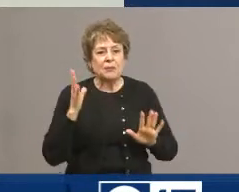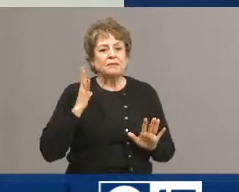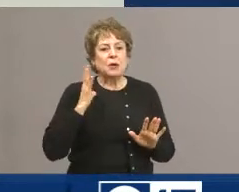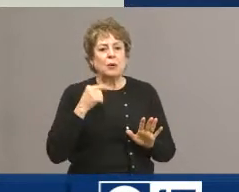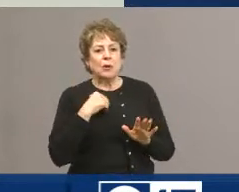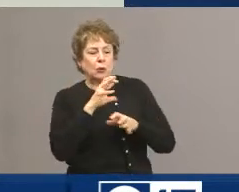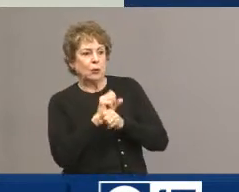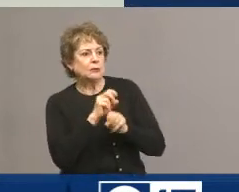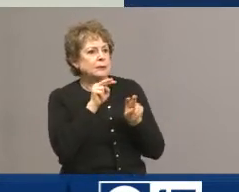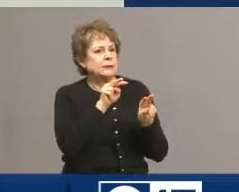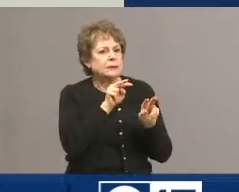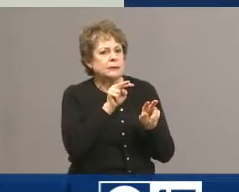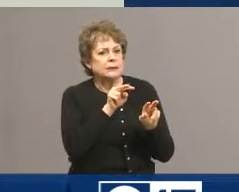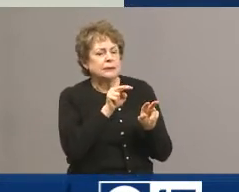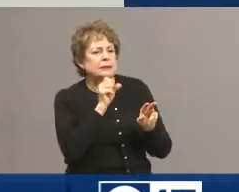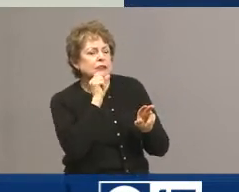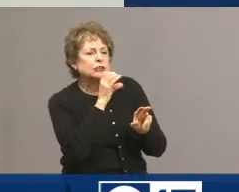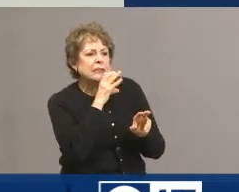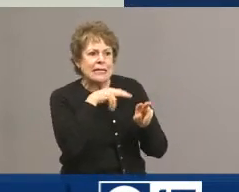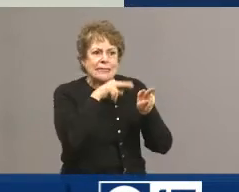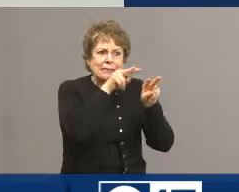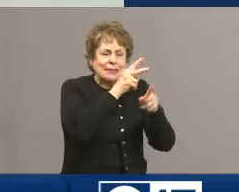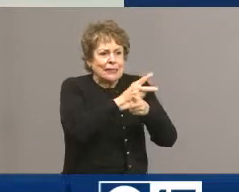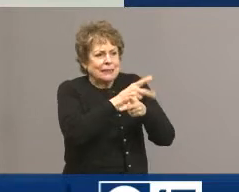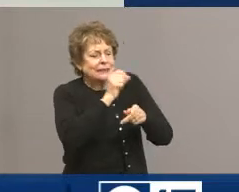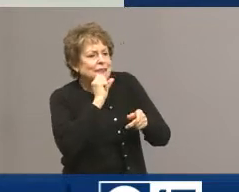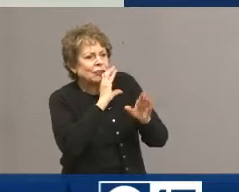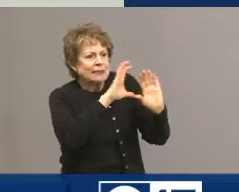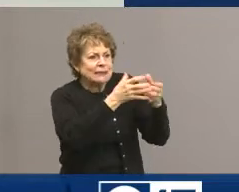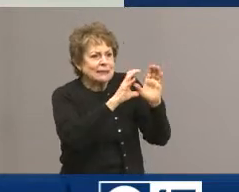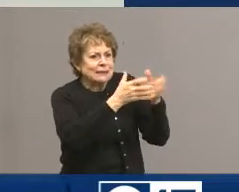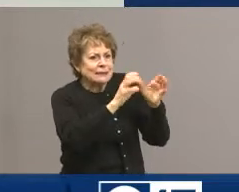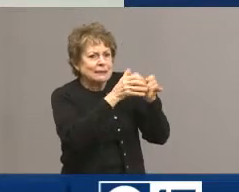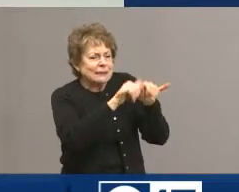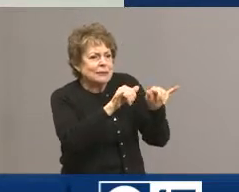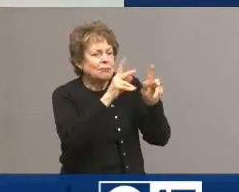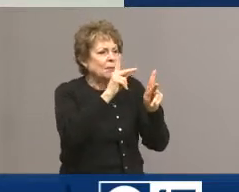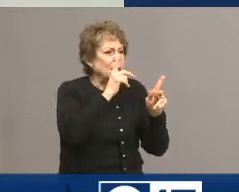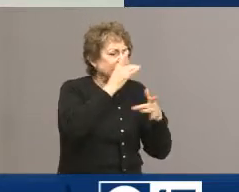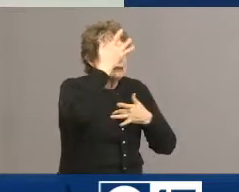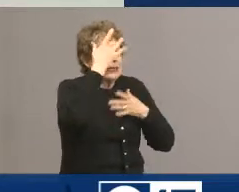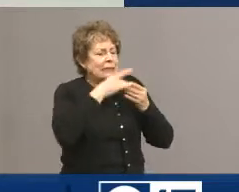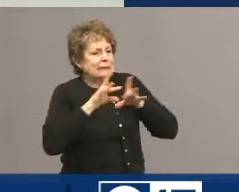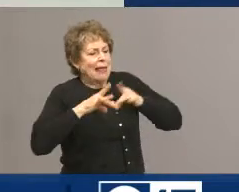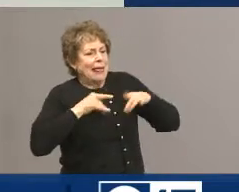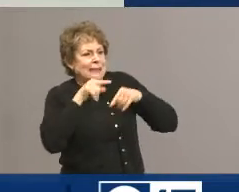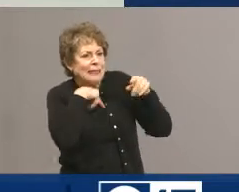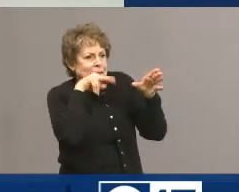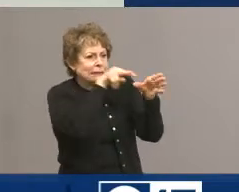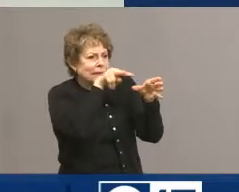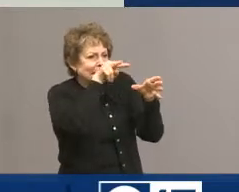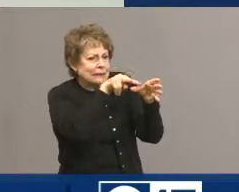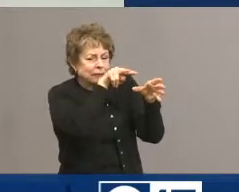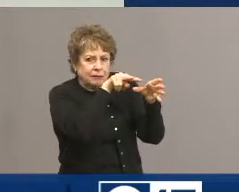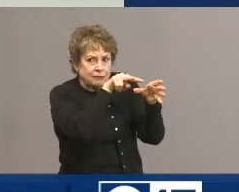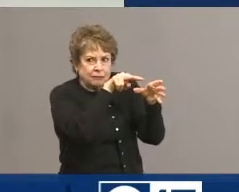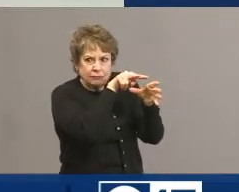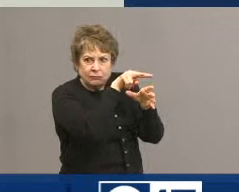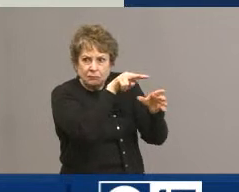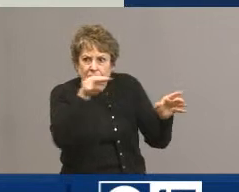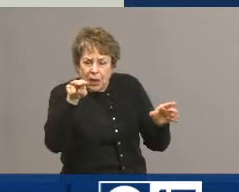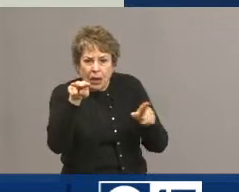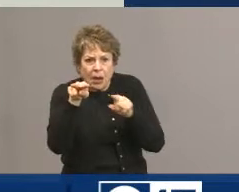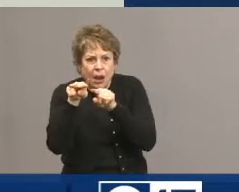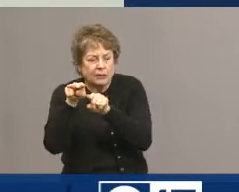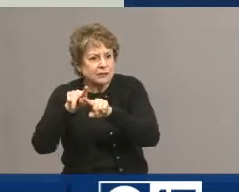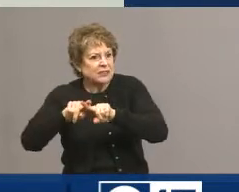in March and April. We're seeing increases in young people. And in Arizona, that's making up a